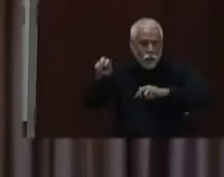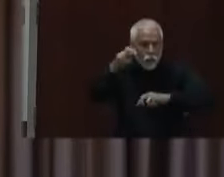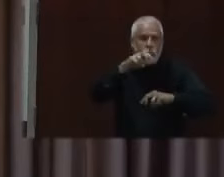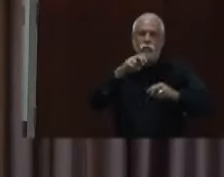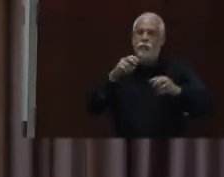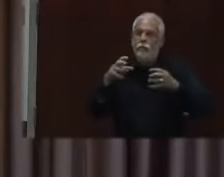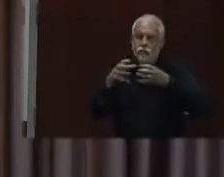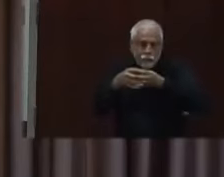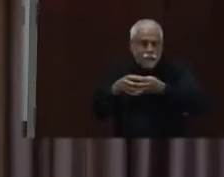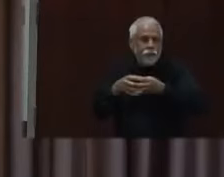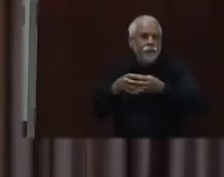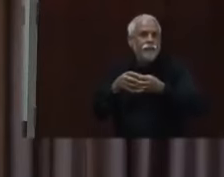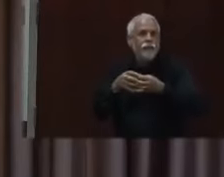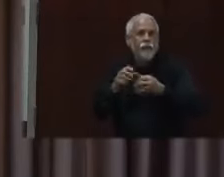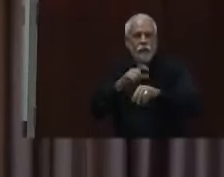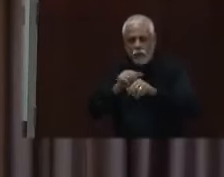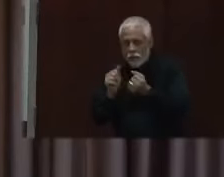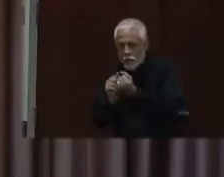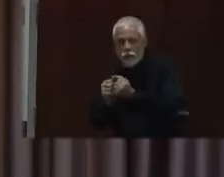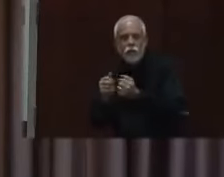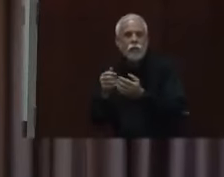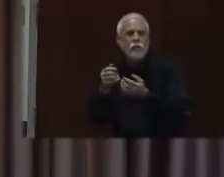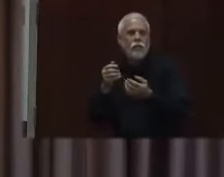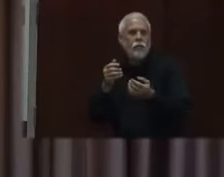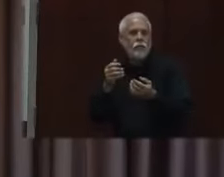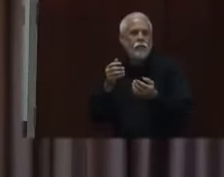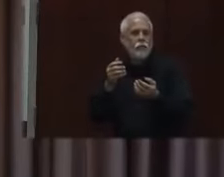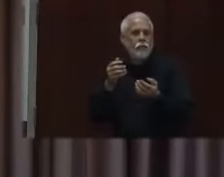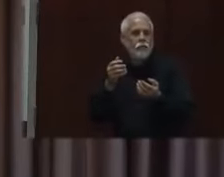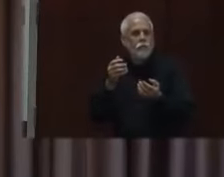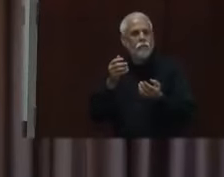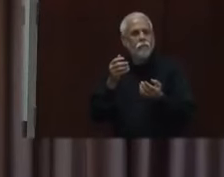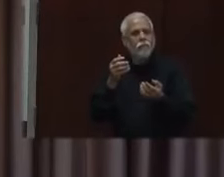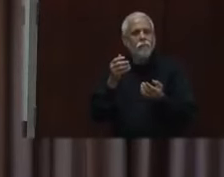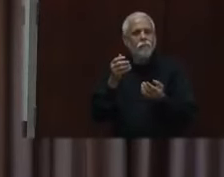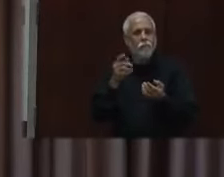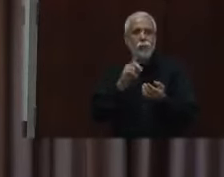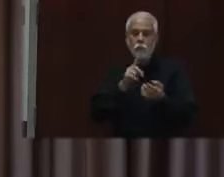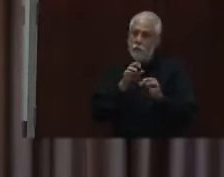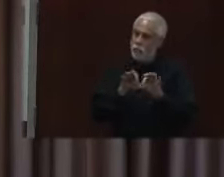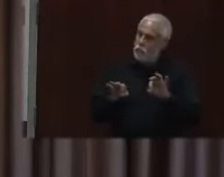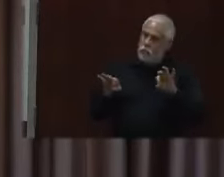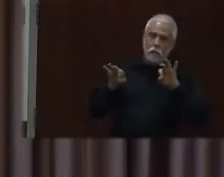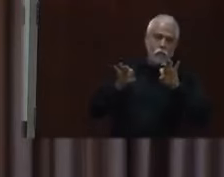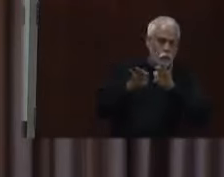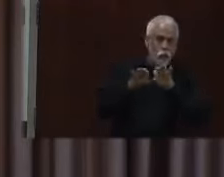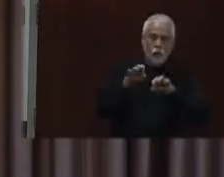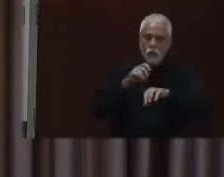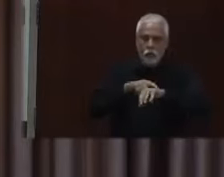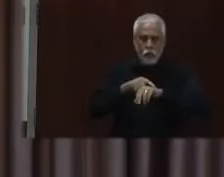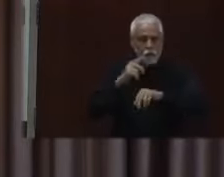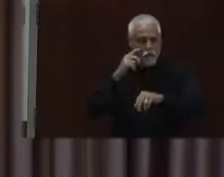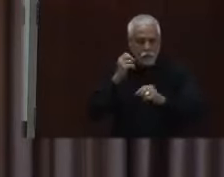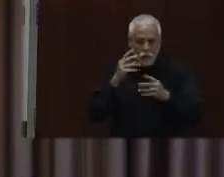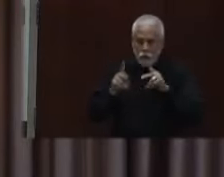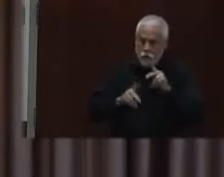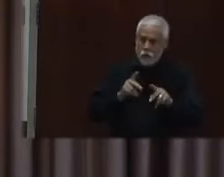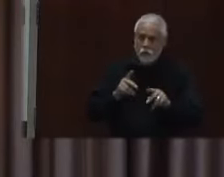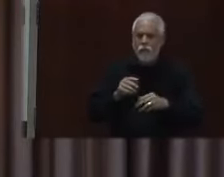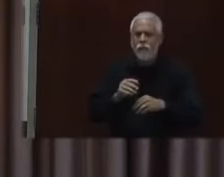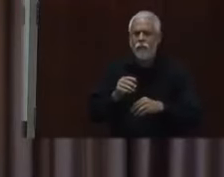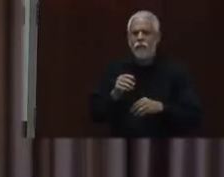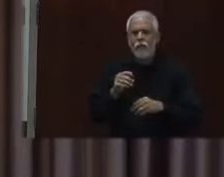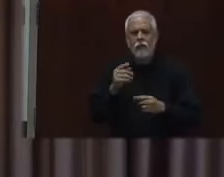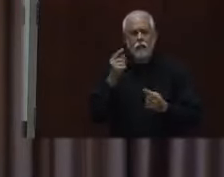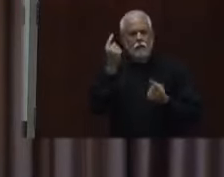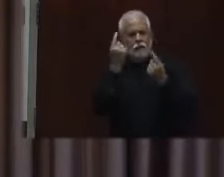get together and spend time together. And it's a really important time for people. But